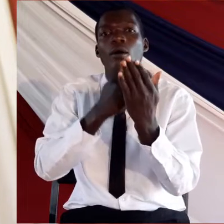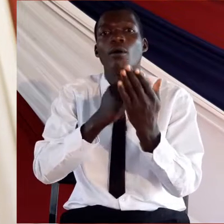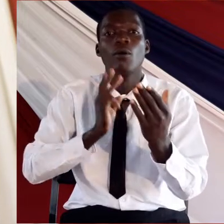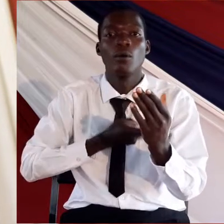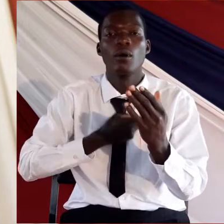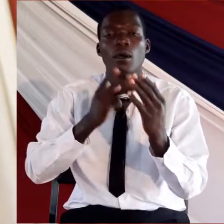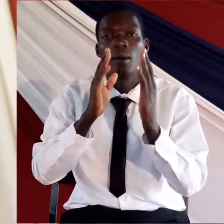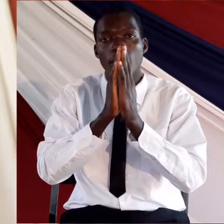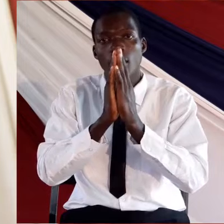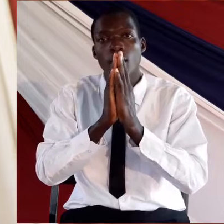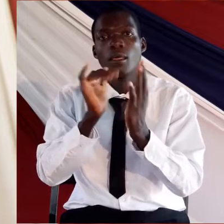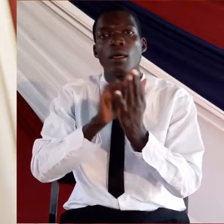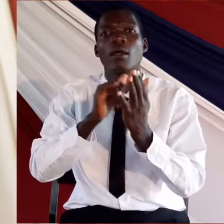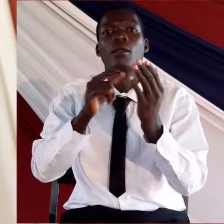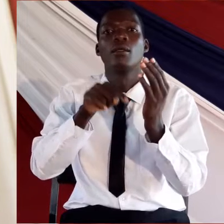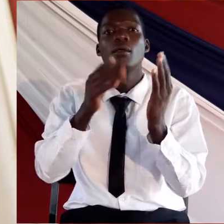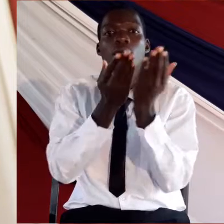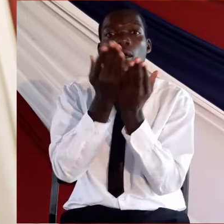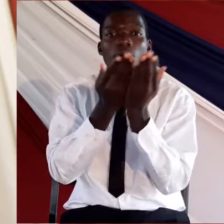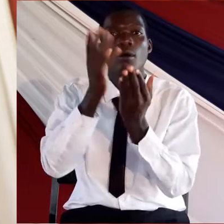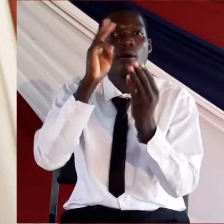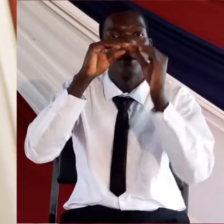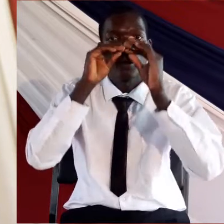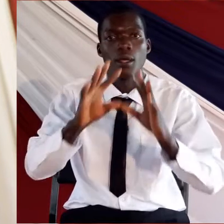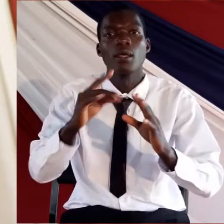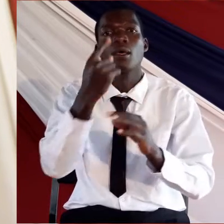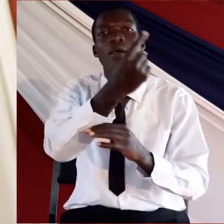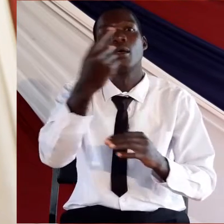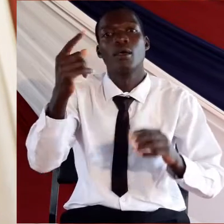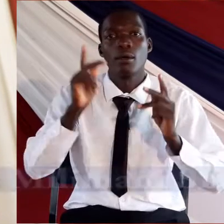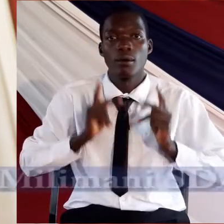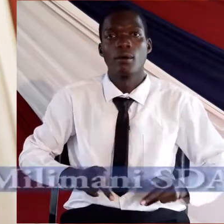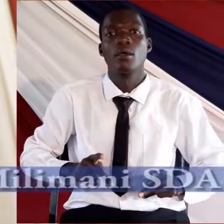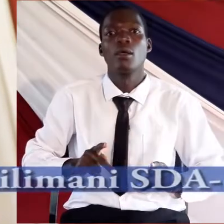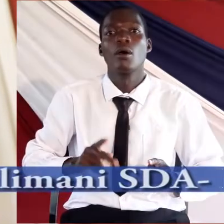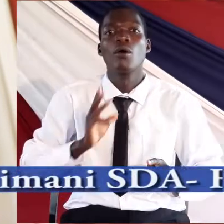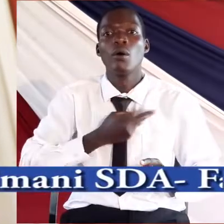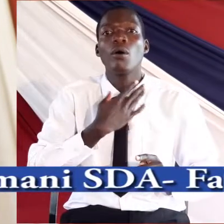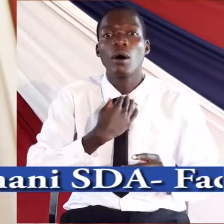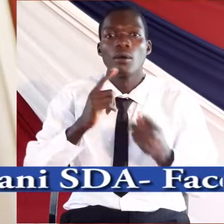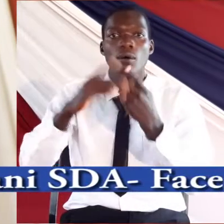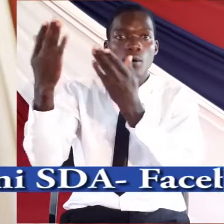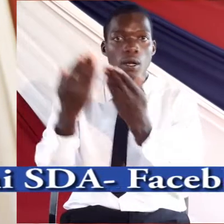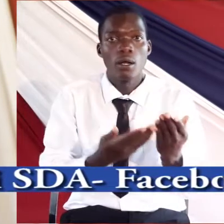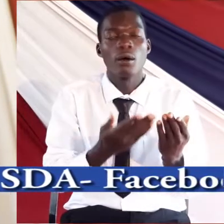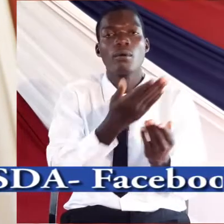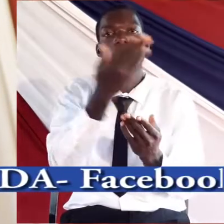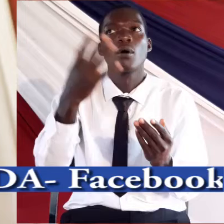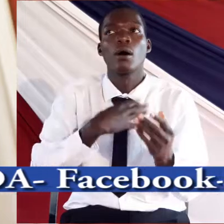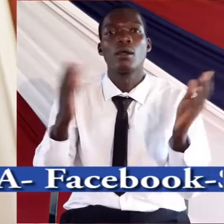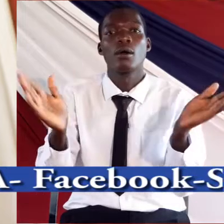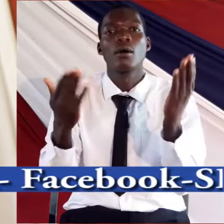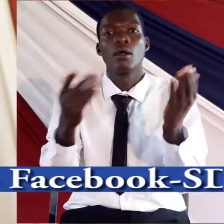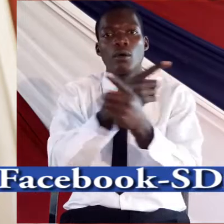that today's service will be a blessing to each and every single one of you. We want to welcome you and we encourage